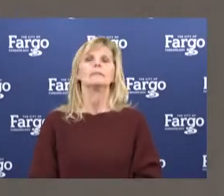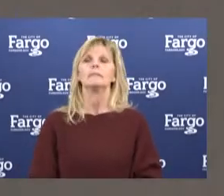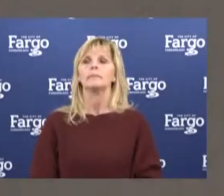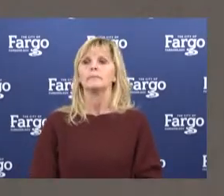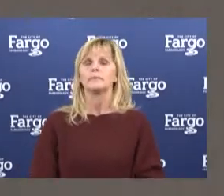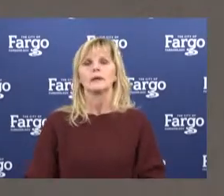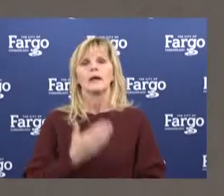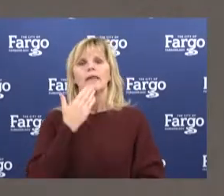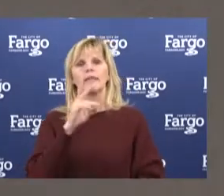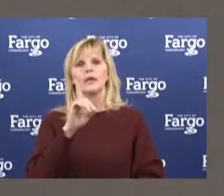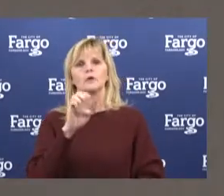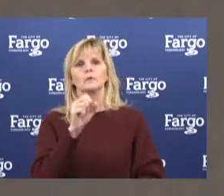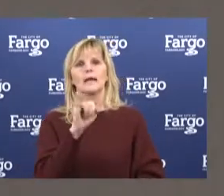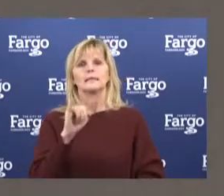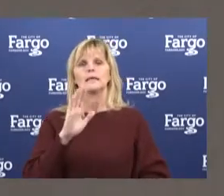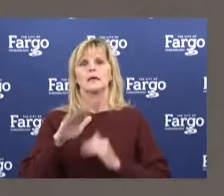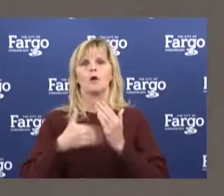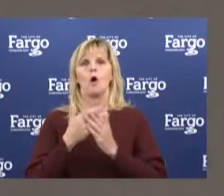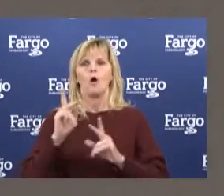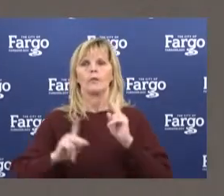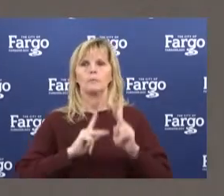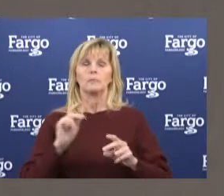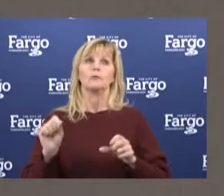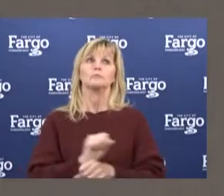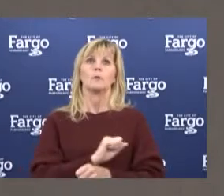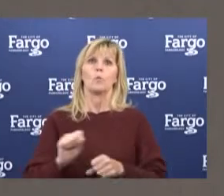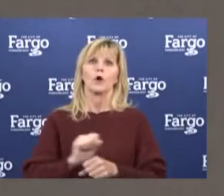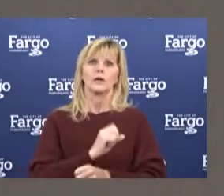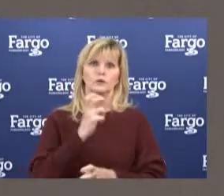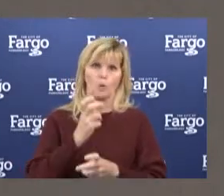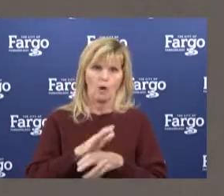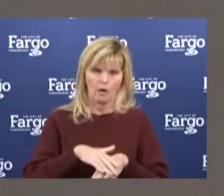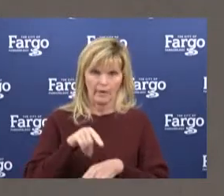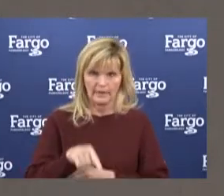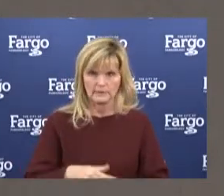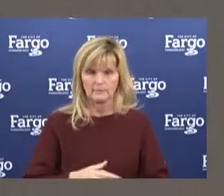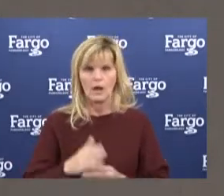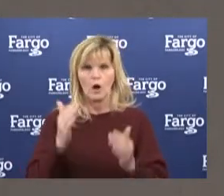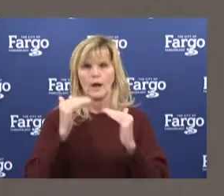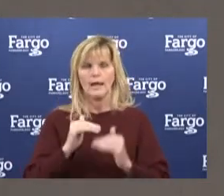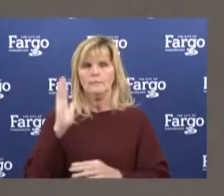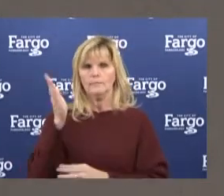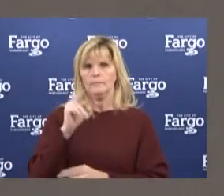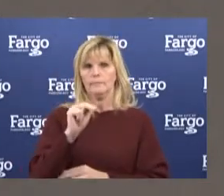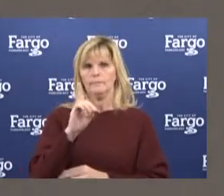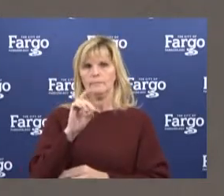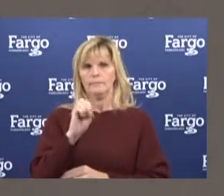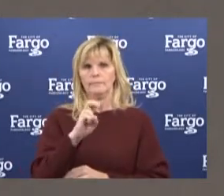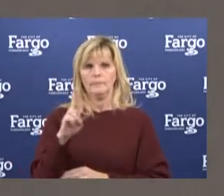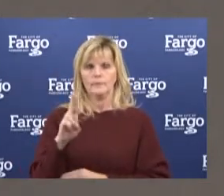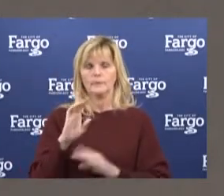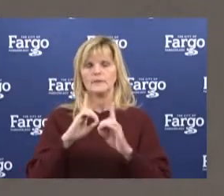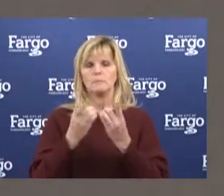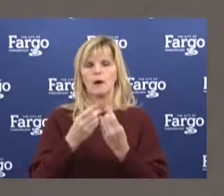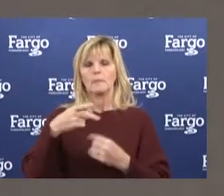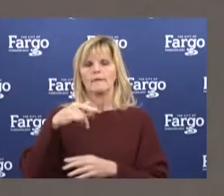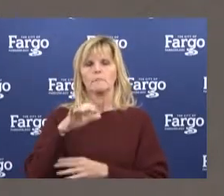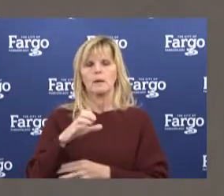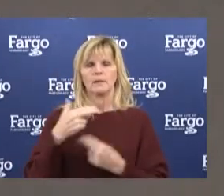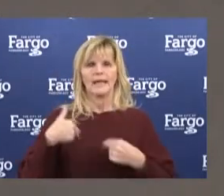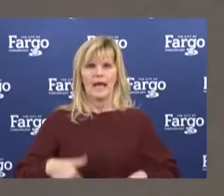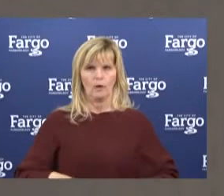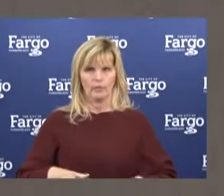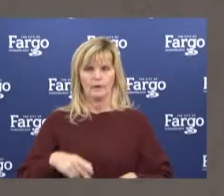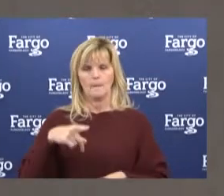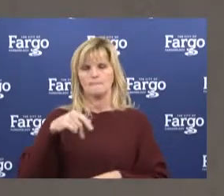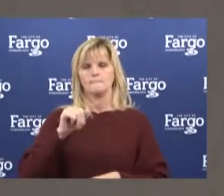Thank you, Desi, and thank you for all the people that are working so hard on this. Our next speaker is NDSU's Department of Public Health Professor of Practice,